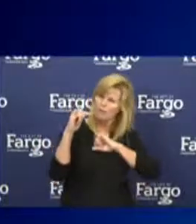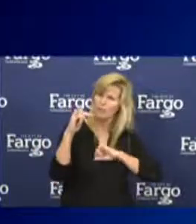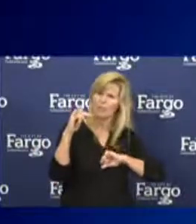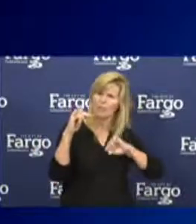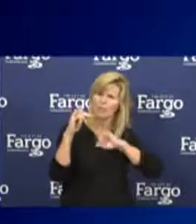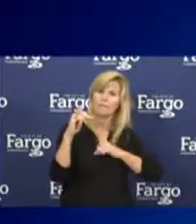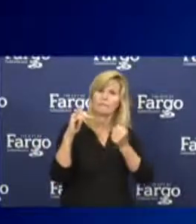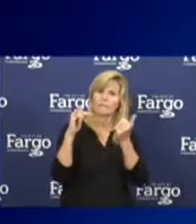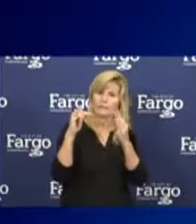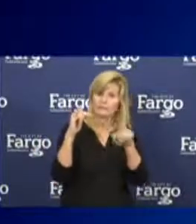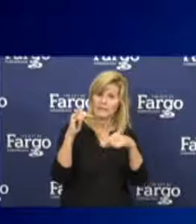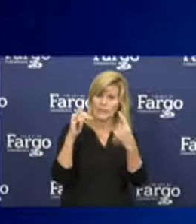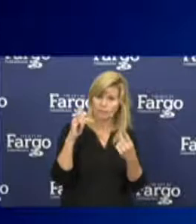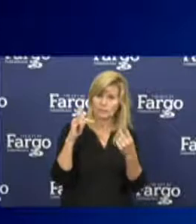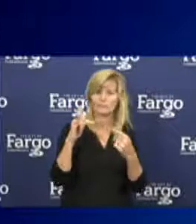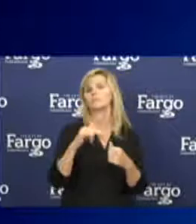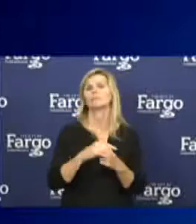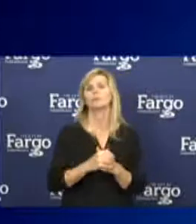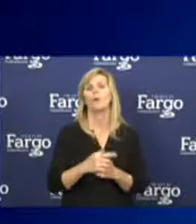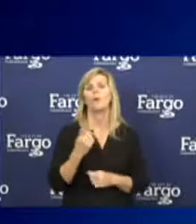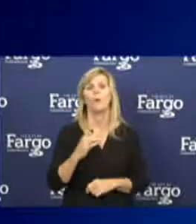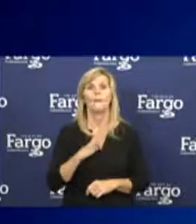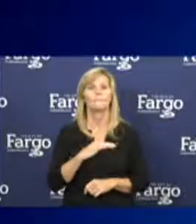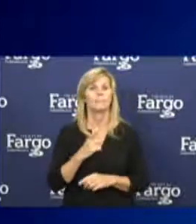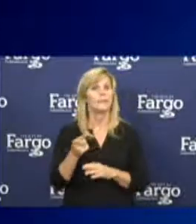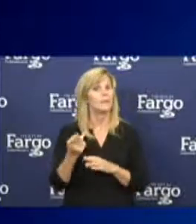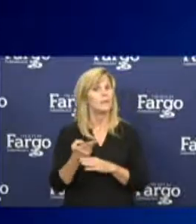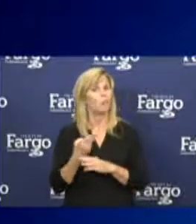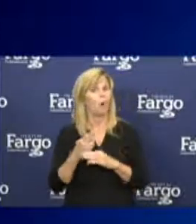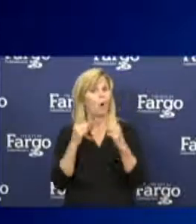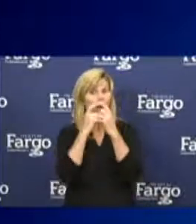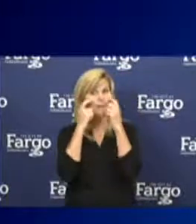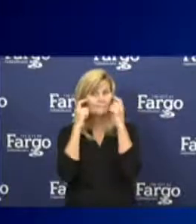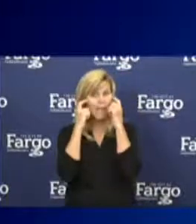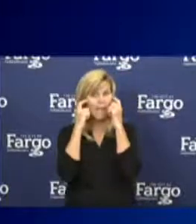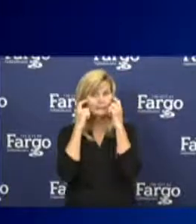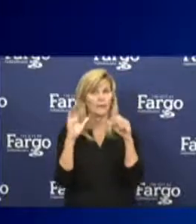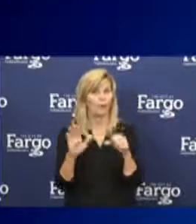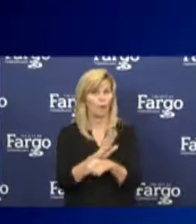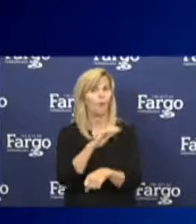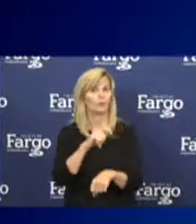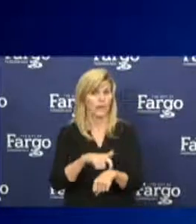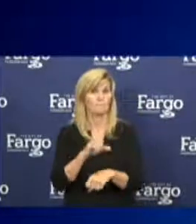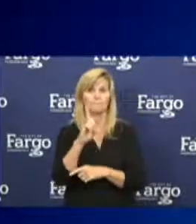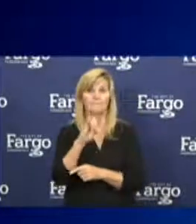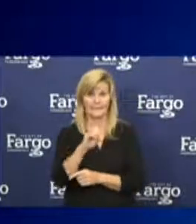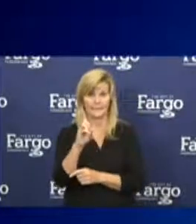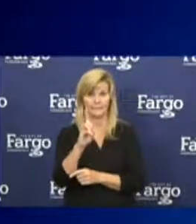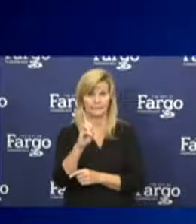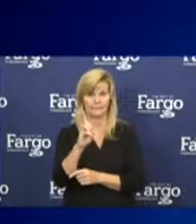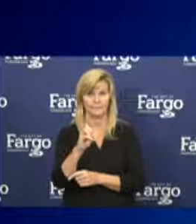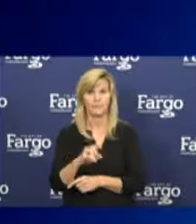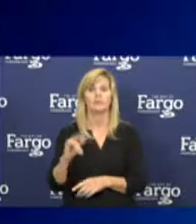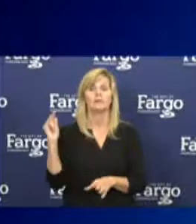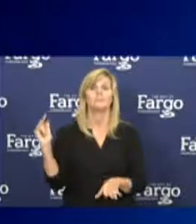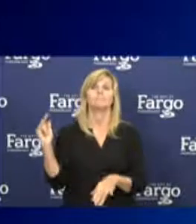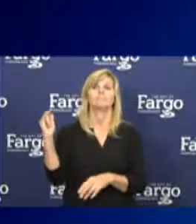And the one caveat here is that he was masked the whole time. During that